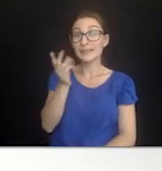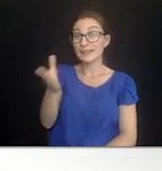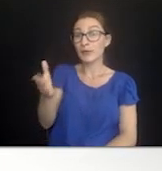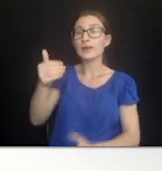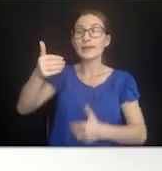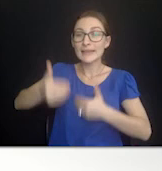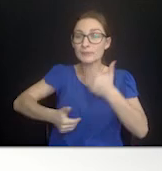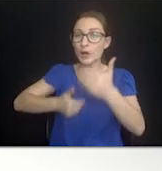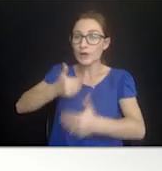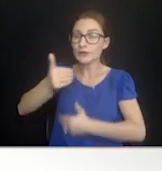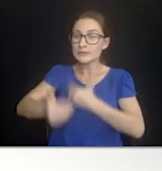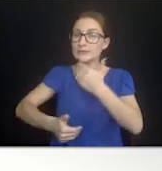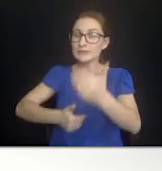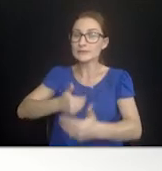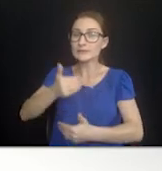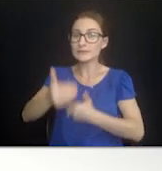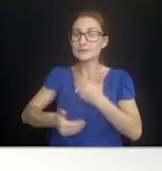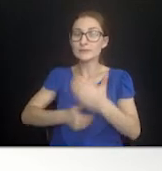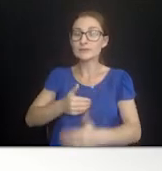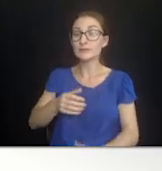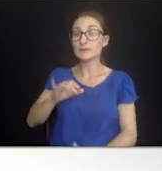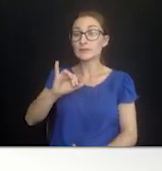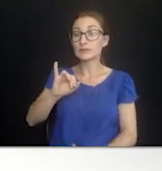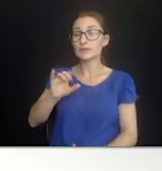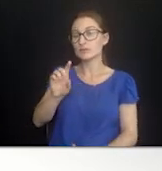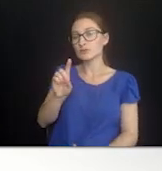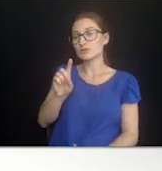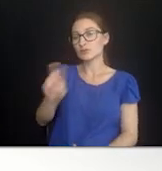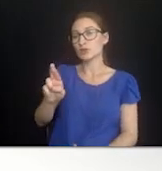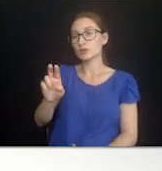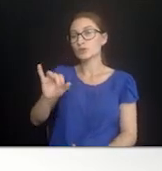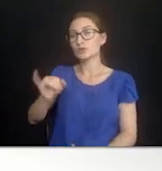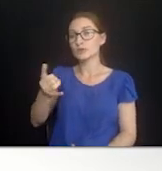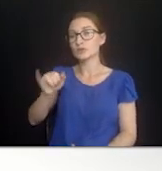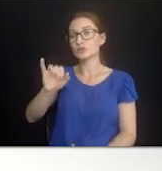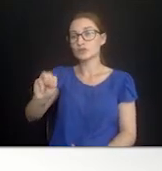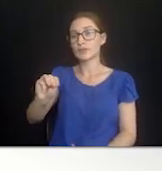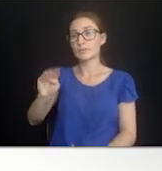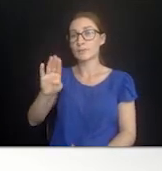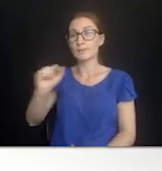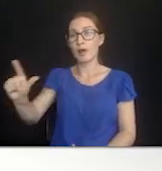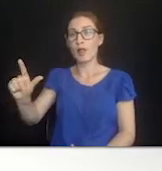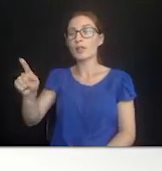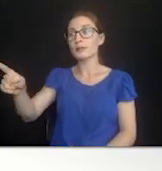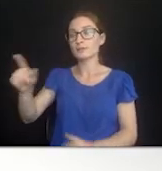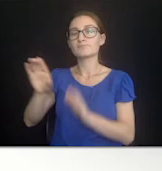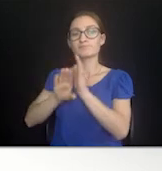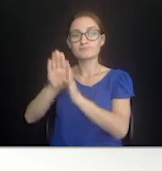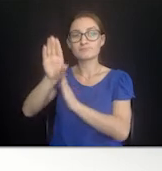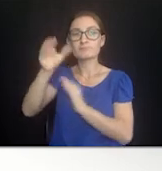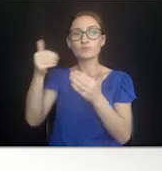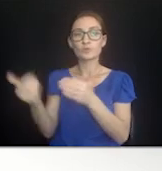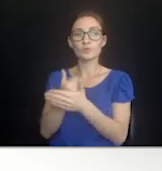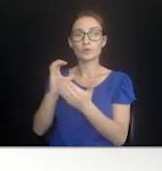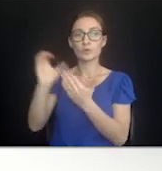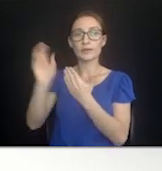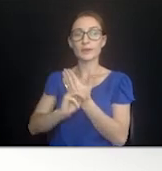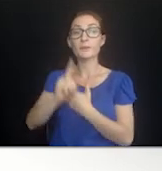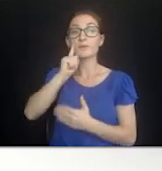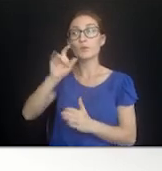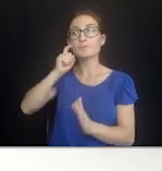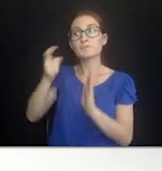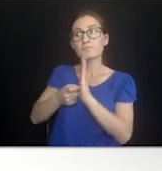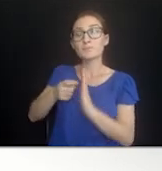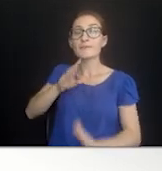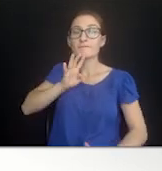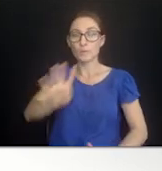you see right here in progress, Dr. Jim Ball is actually producing a number of new curriculum for detection